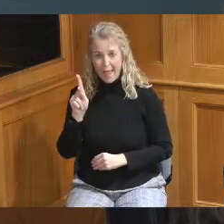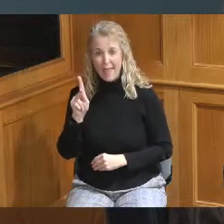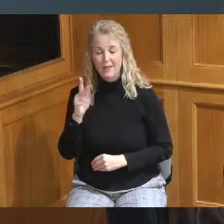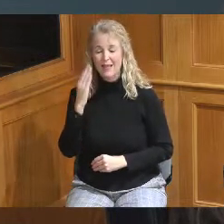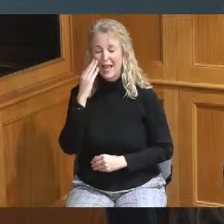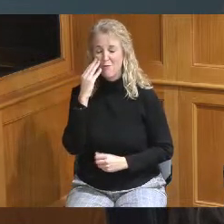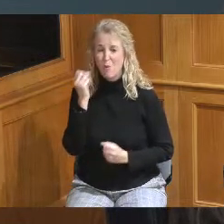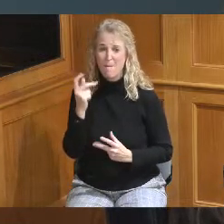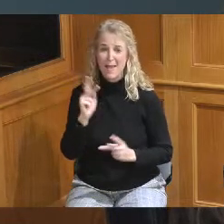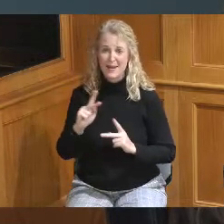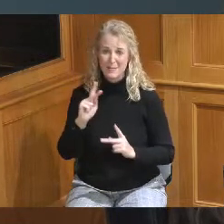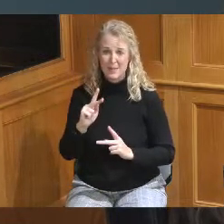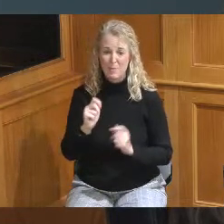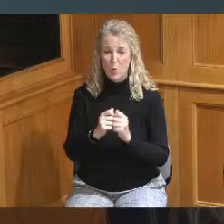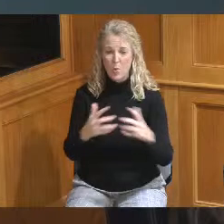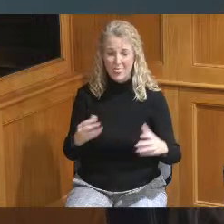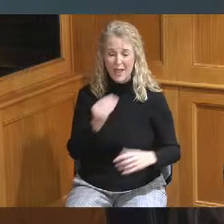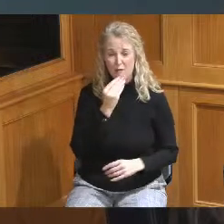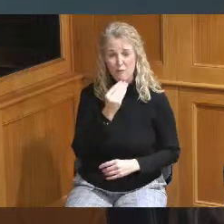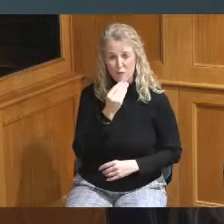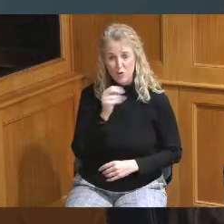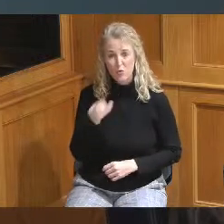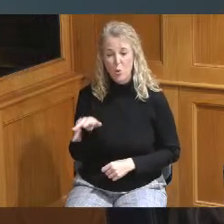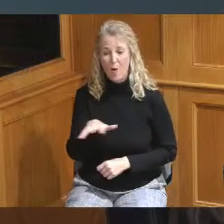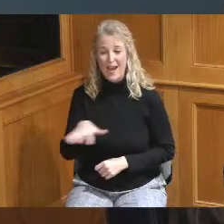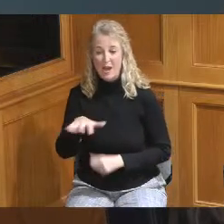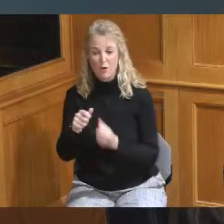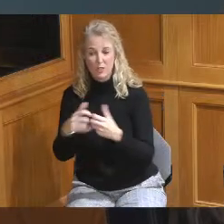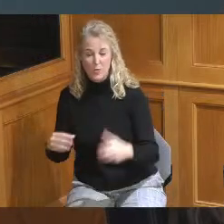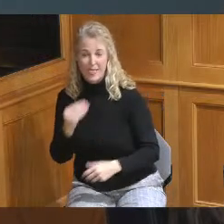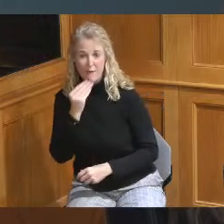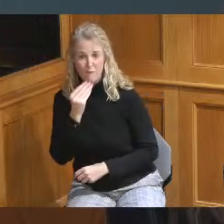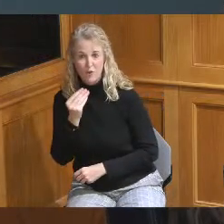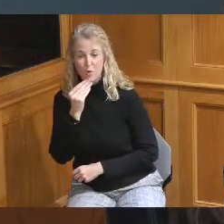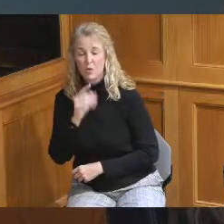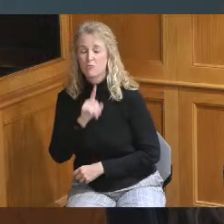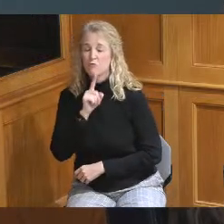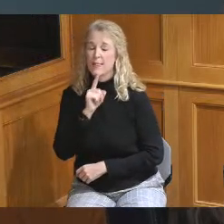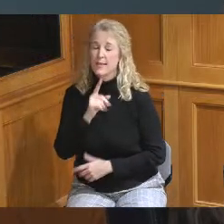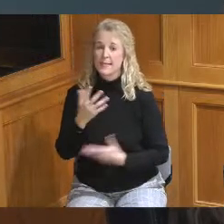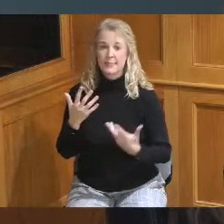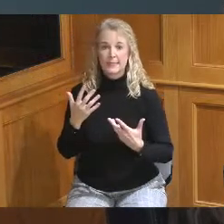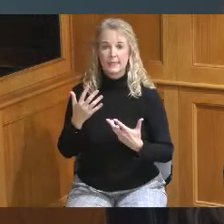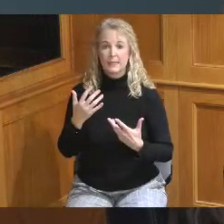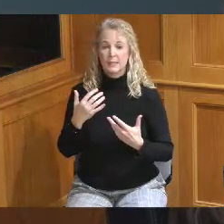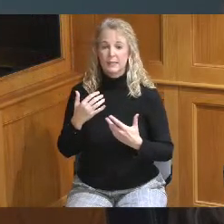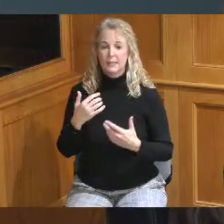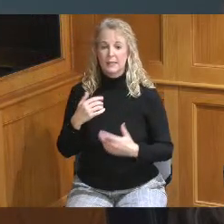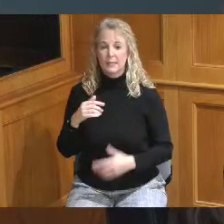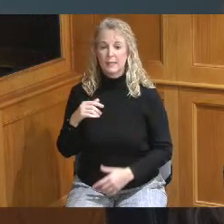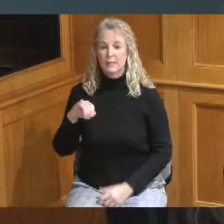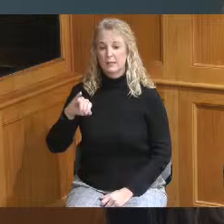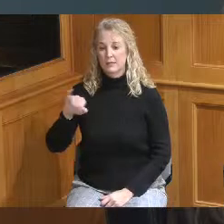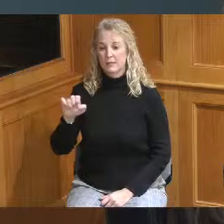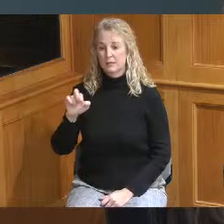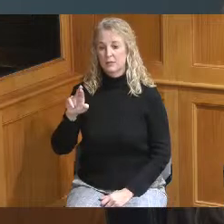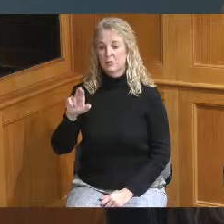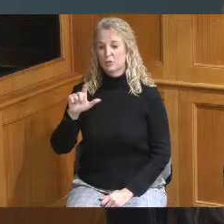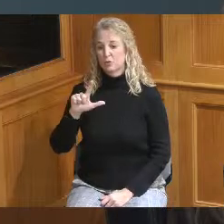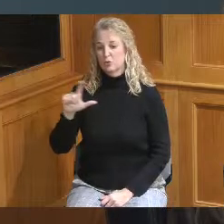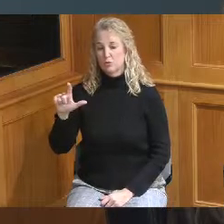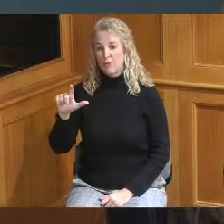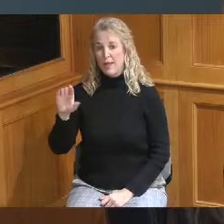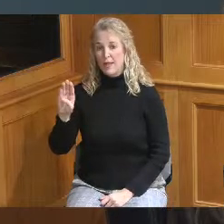insecurity in deserts is a passion of mine. But I got a call from Jarrell Baptist, who has